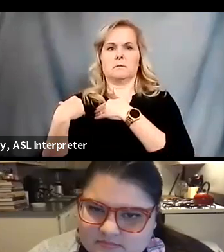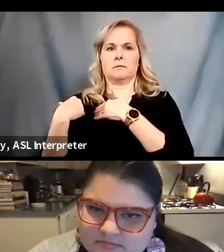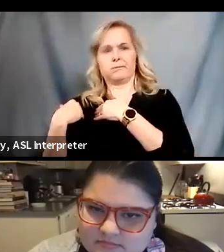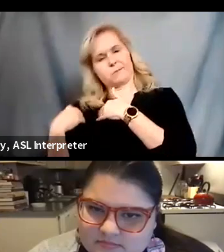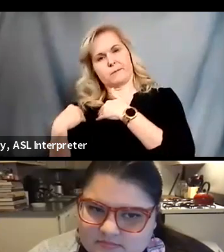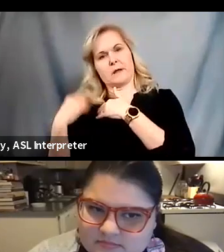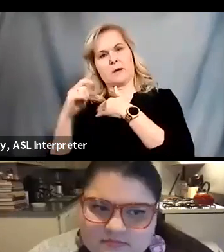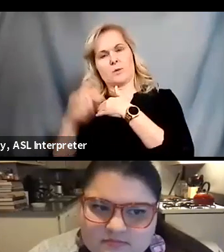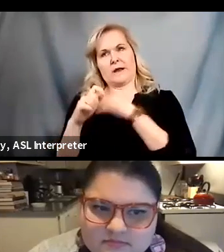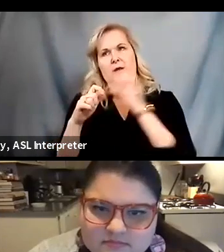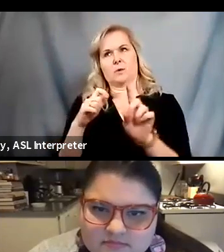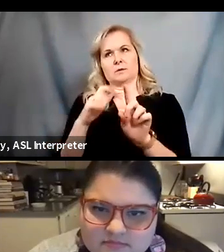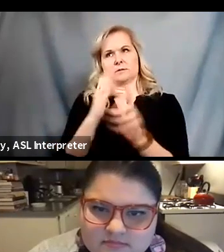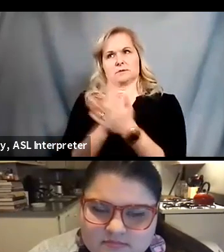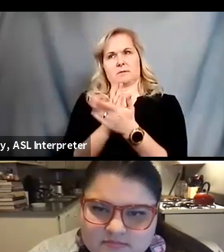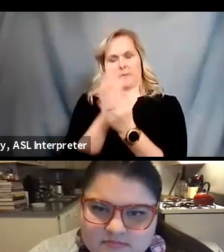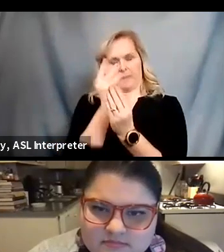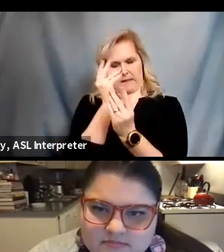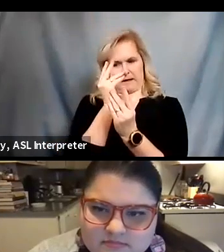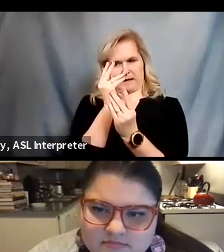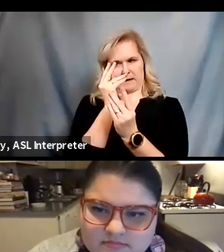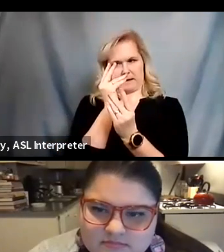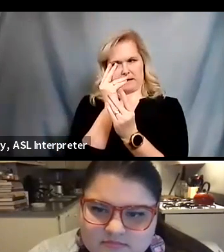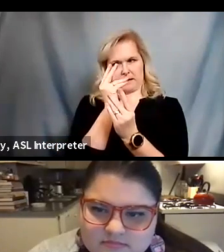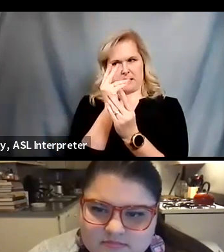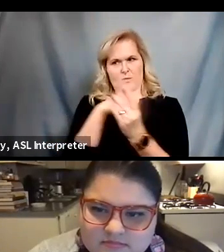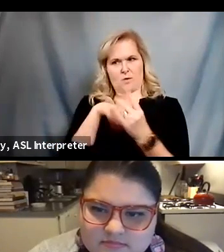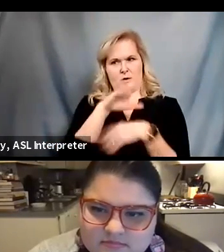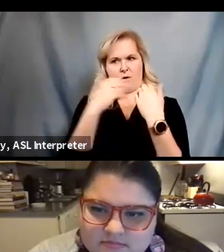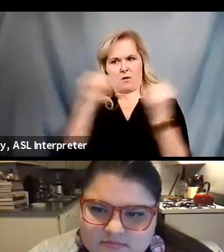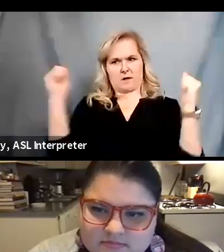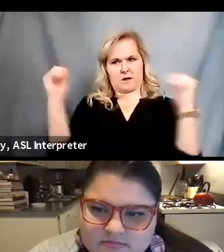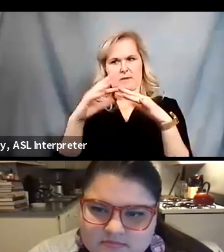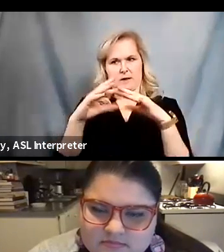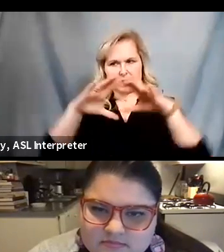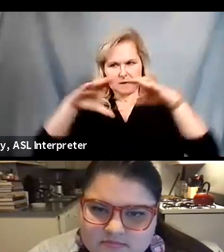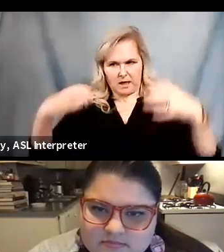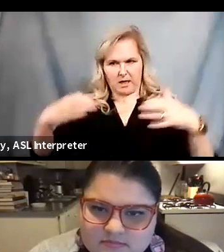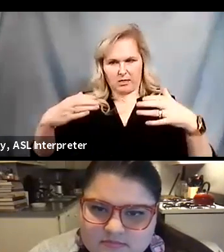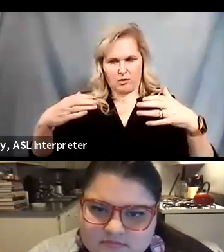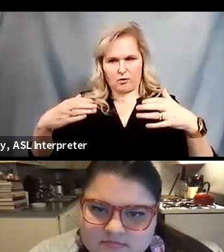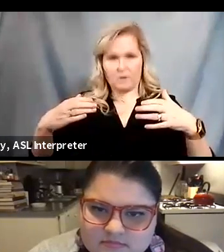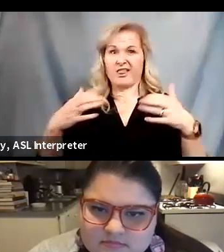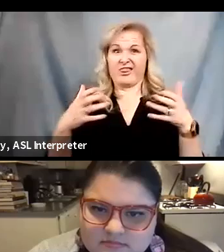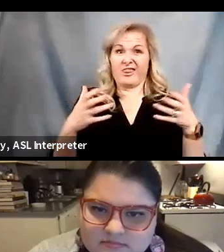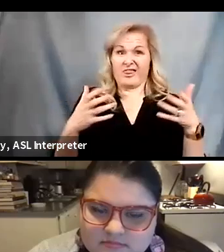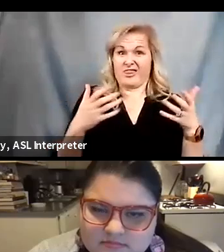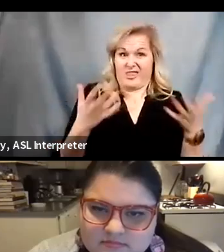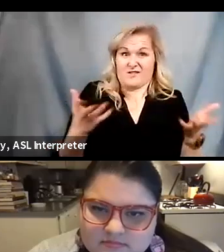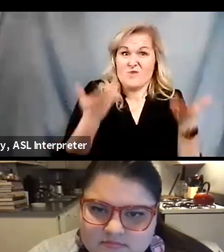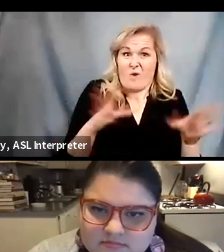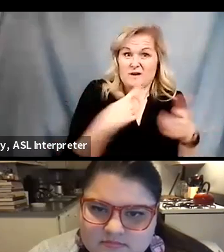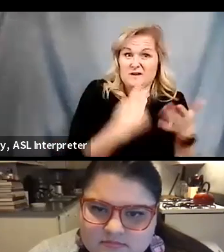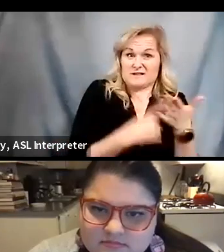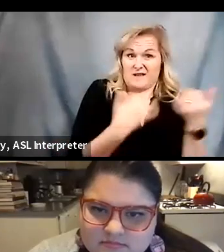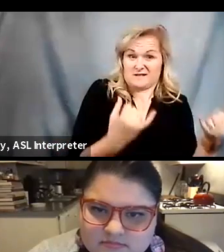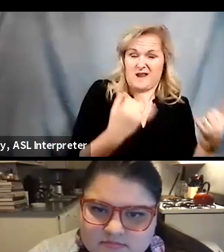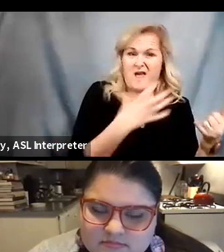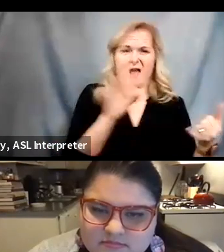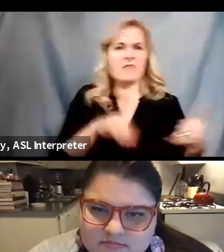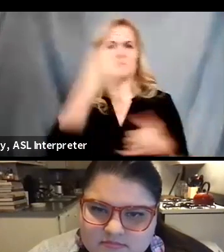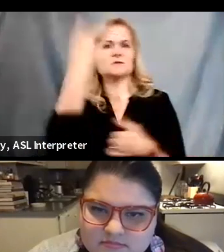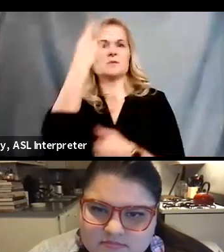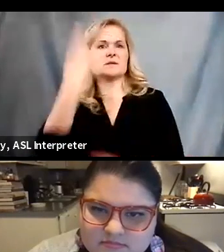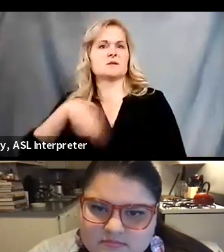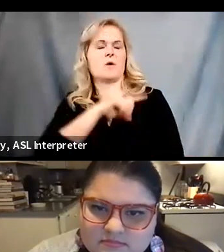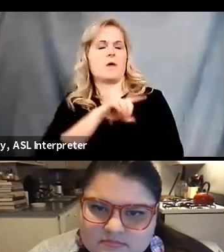about all of these things that shape how is it that we are coming together, things that have already been spoken today, and that this is one of the reasons